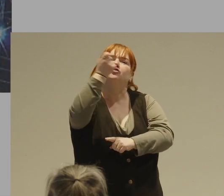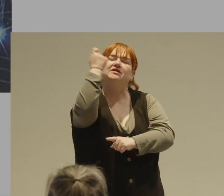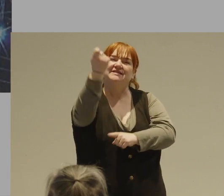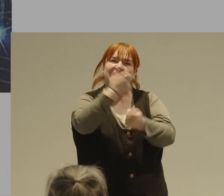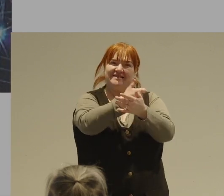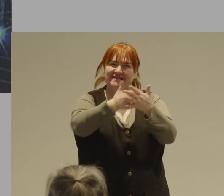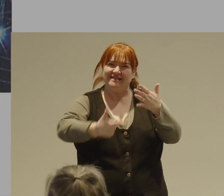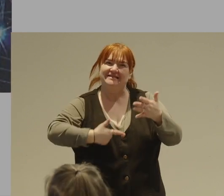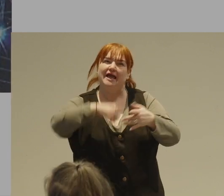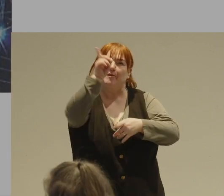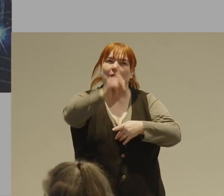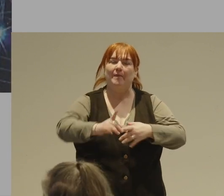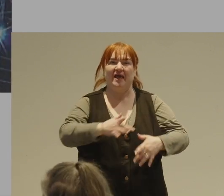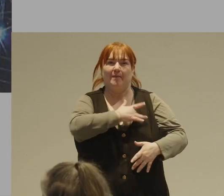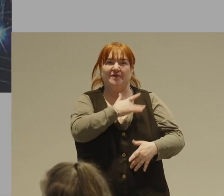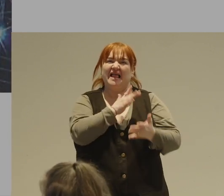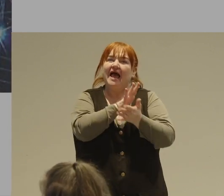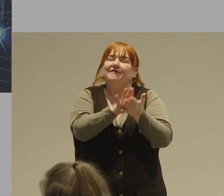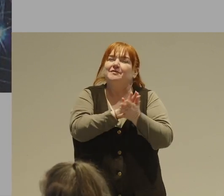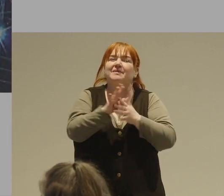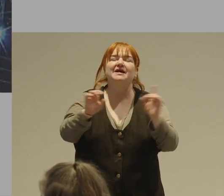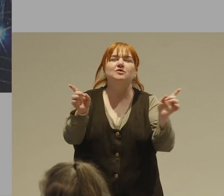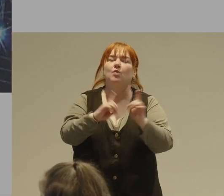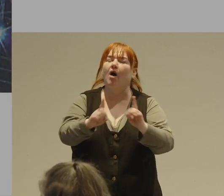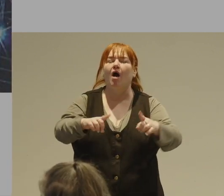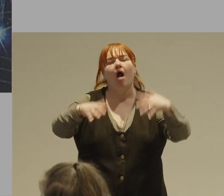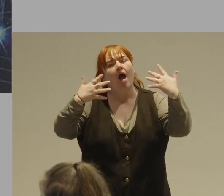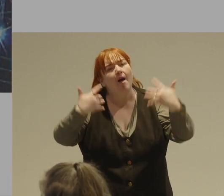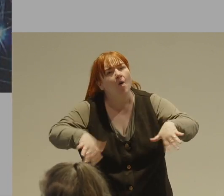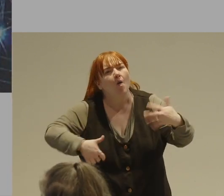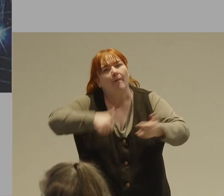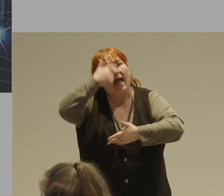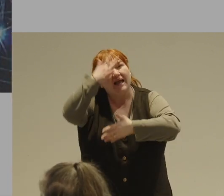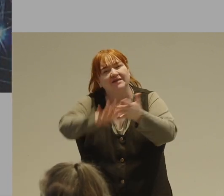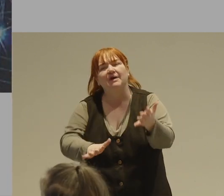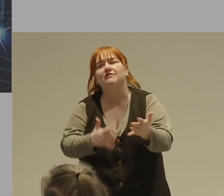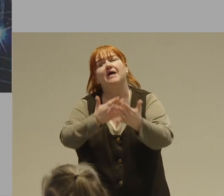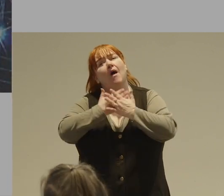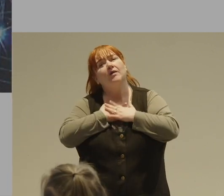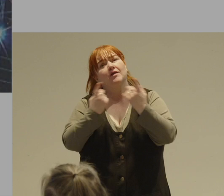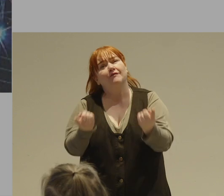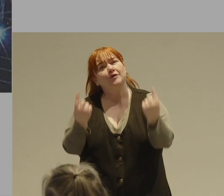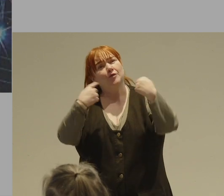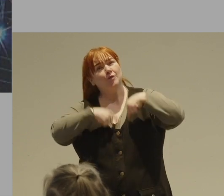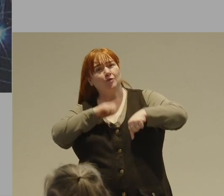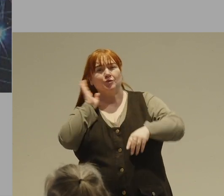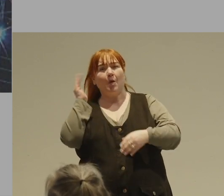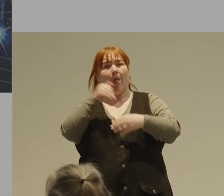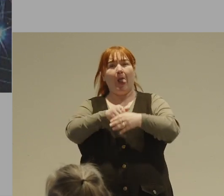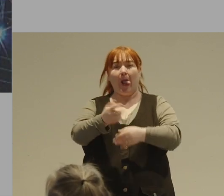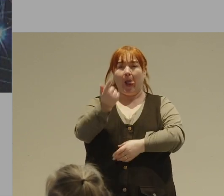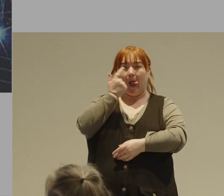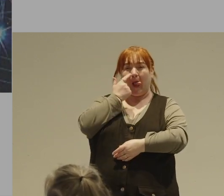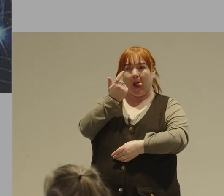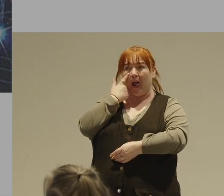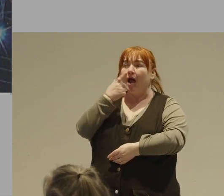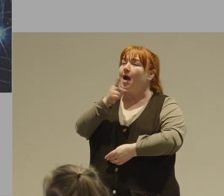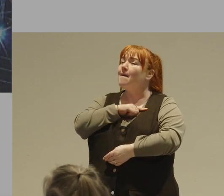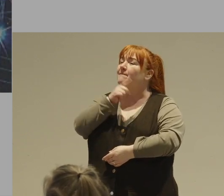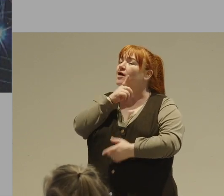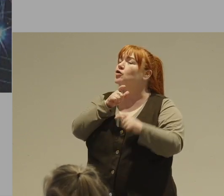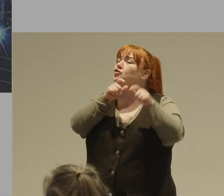experience. I'd love for you all to come and see it and have that experience with us. Because you brilliantly stayed all the way